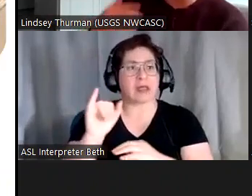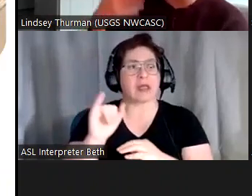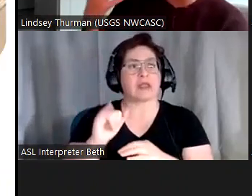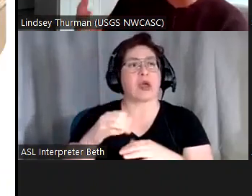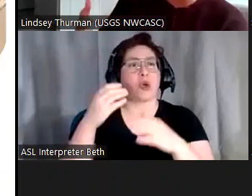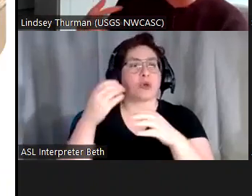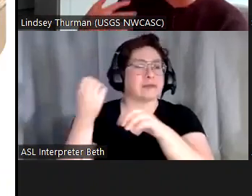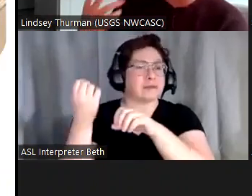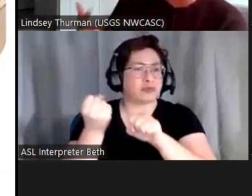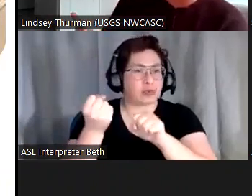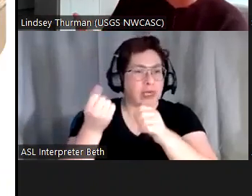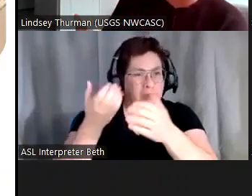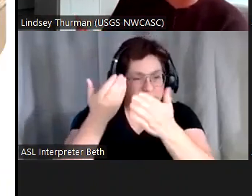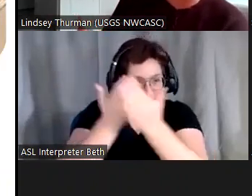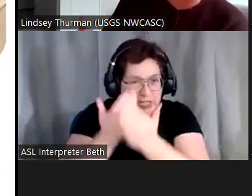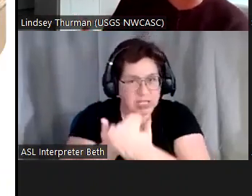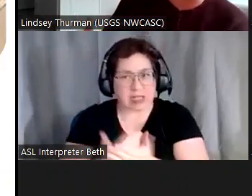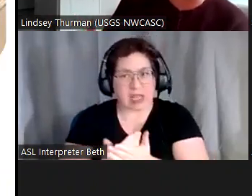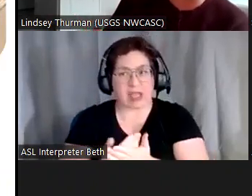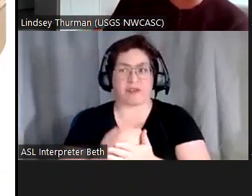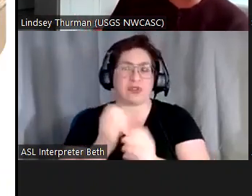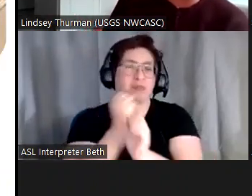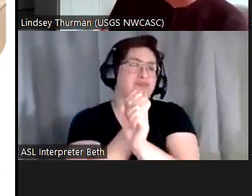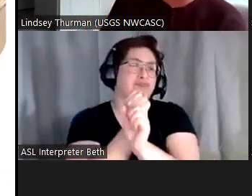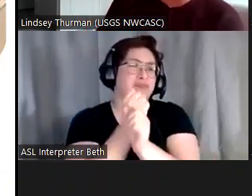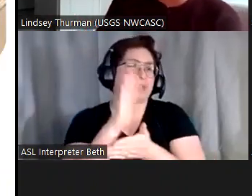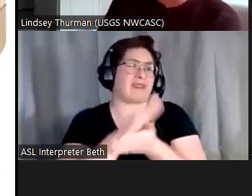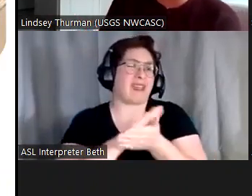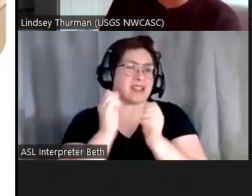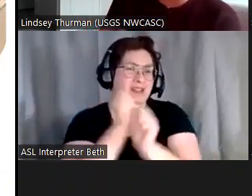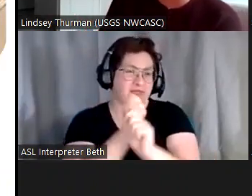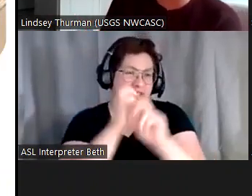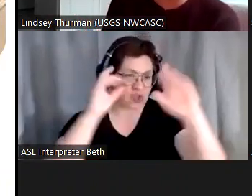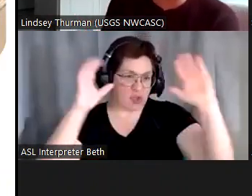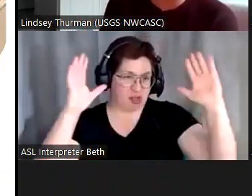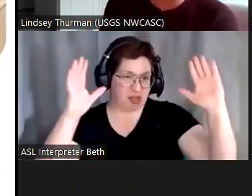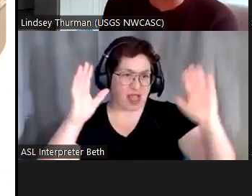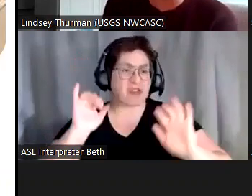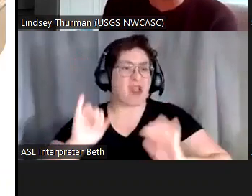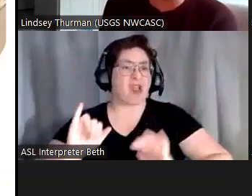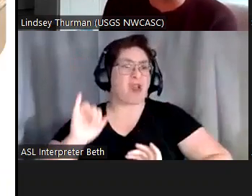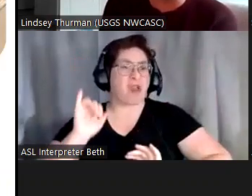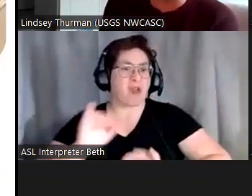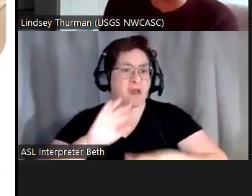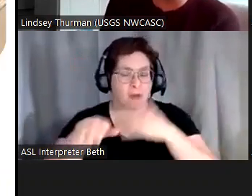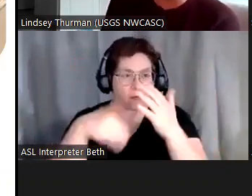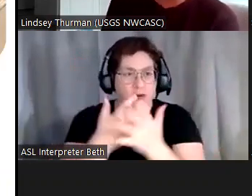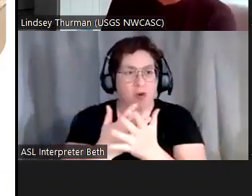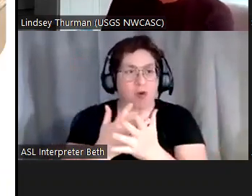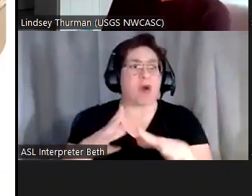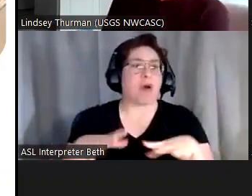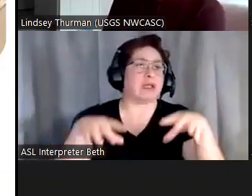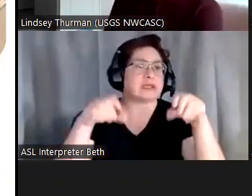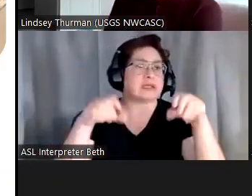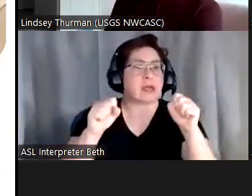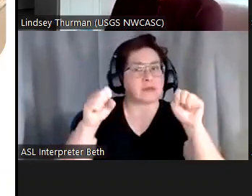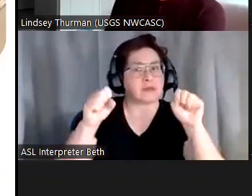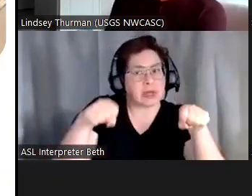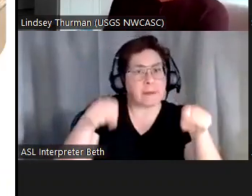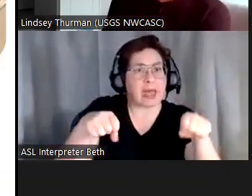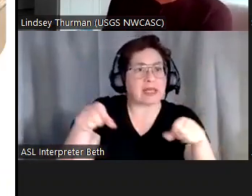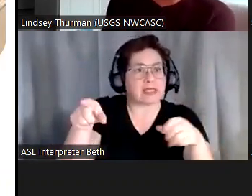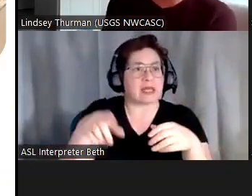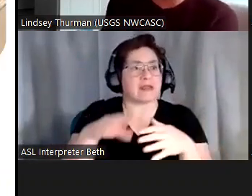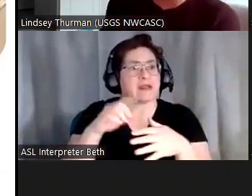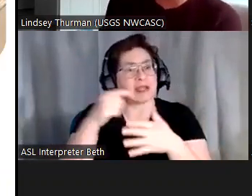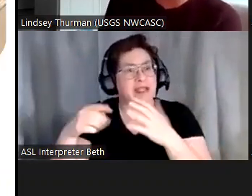evidence, just to give you a nice visualization of the overall adaptive capacity of the species. And if you've heard me give